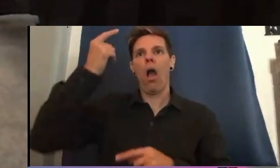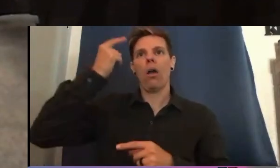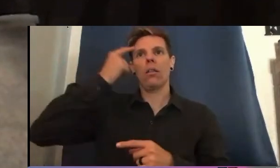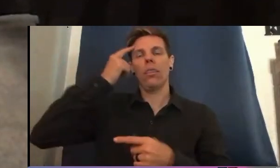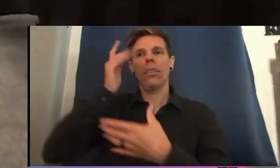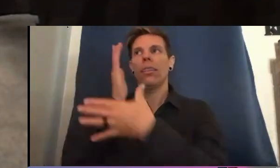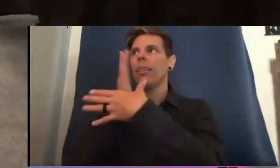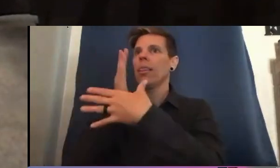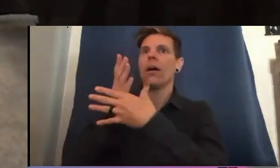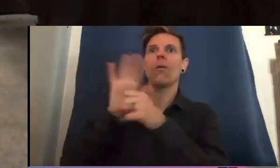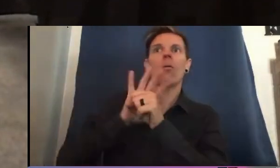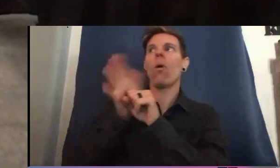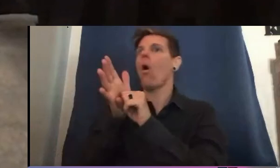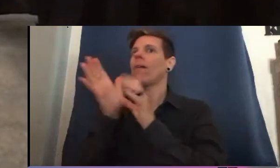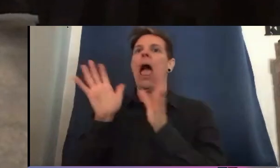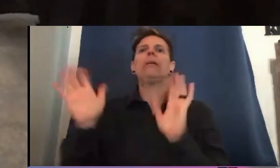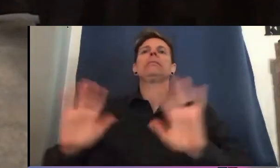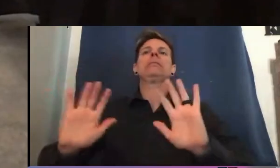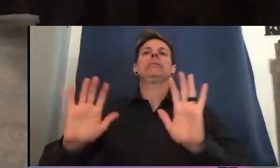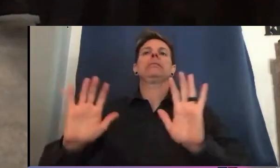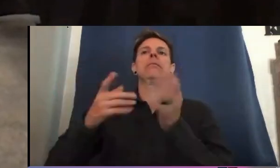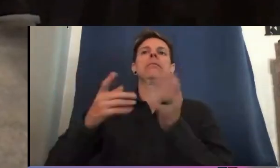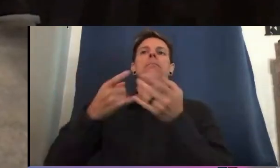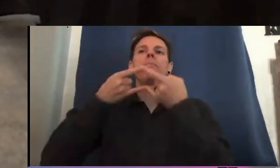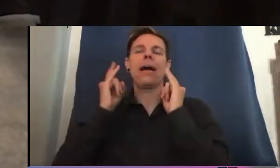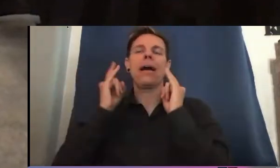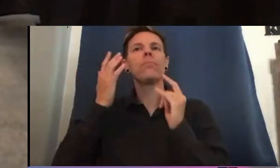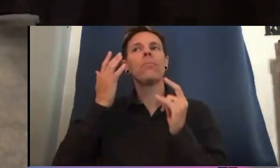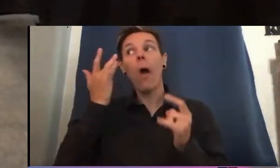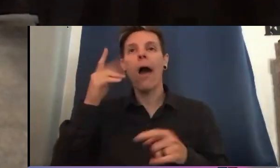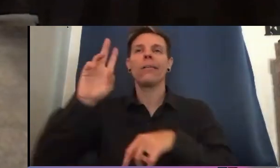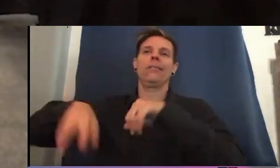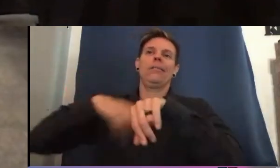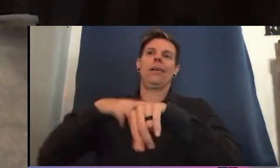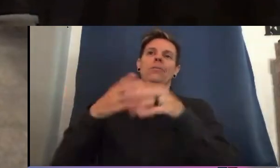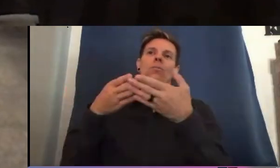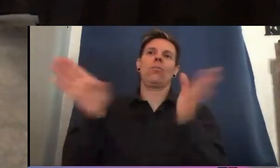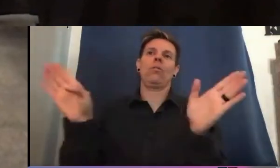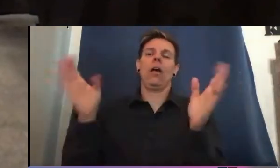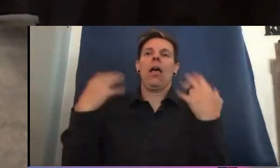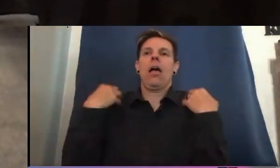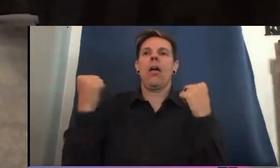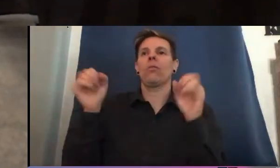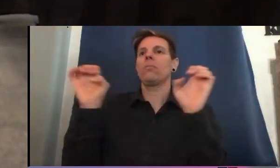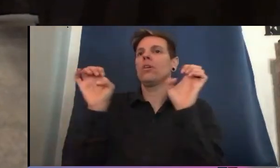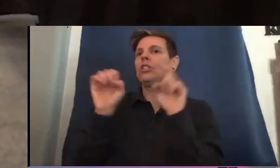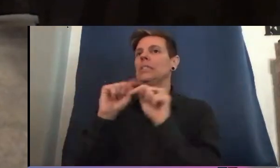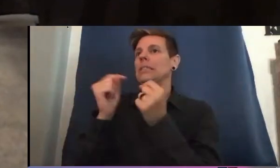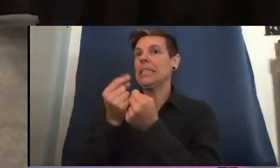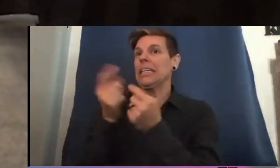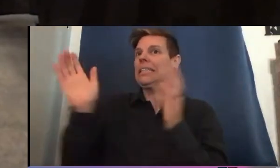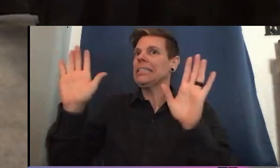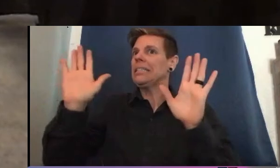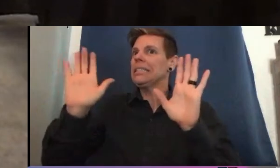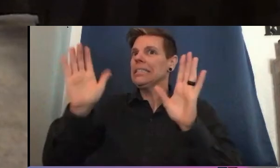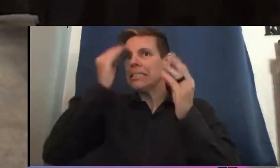masks because the National Public Health Emergency Team and the Health Information and Quality Authority reviewed whether they should wear